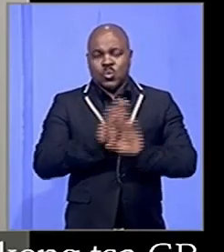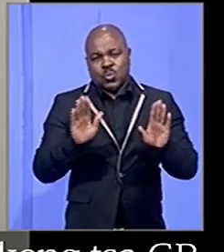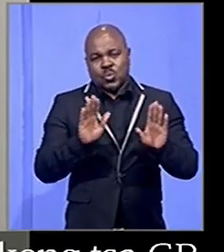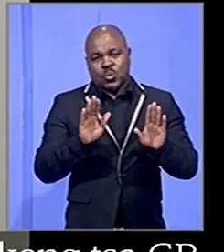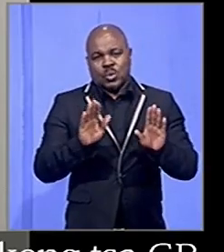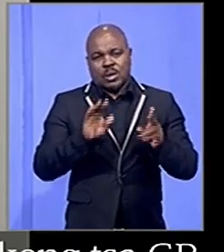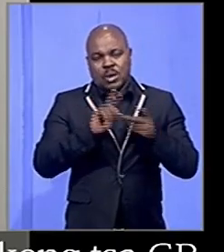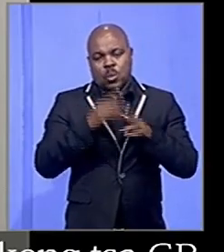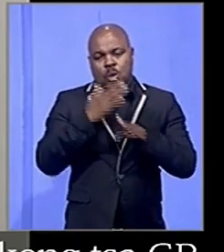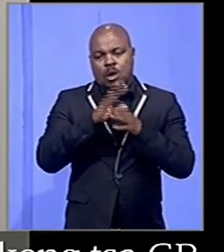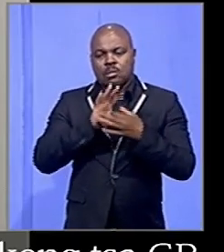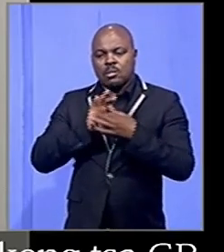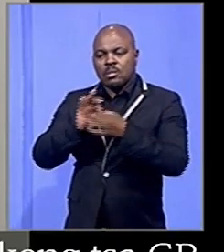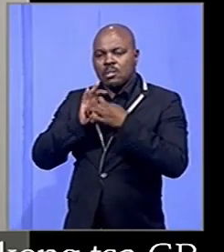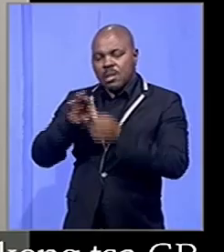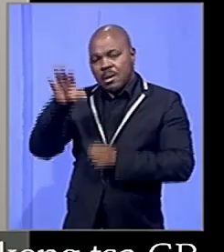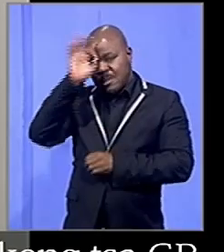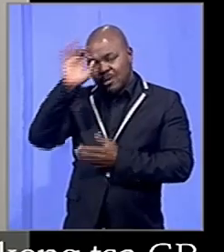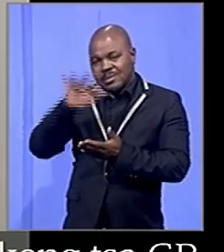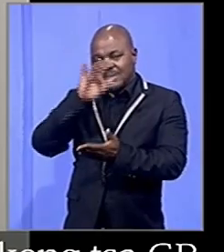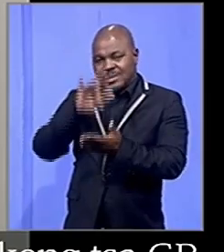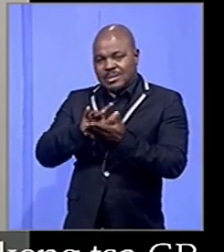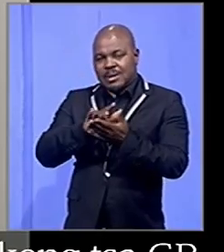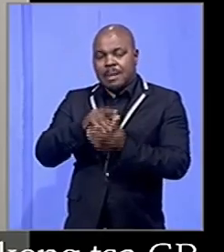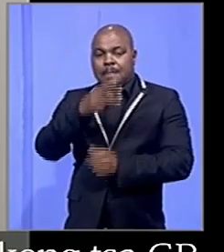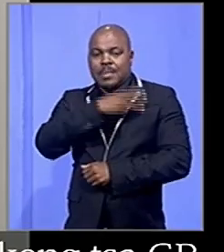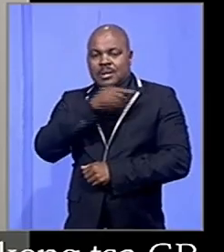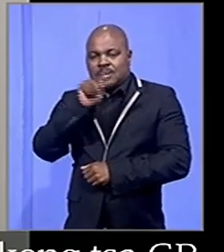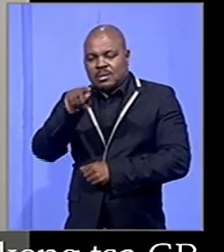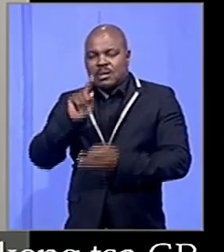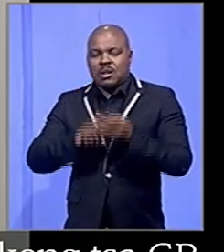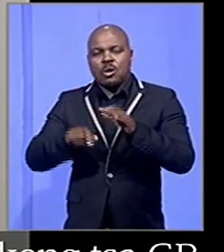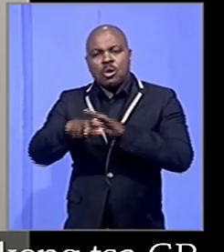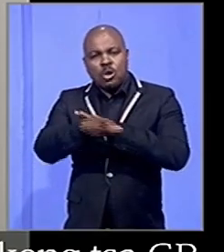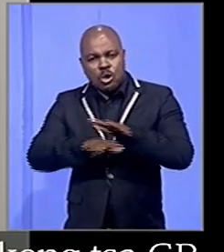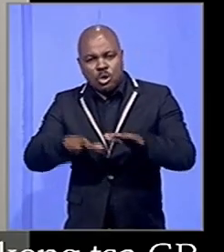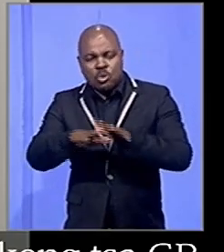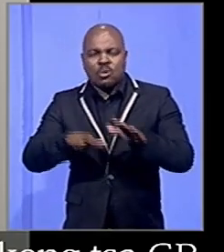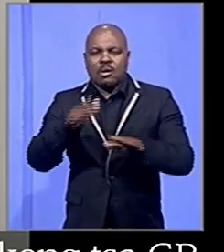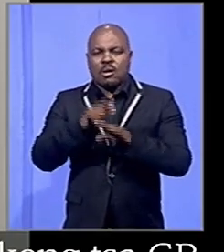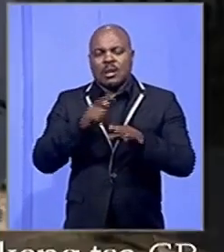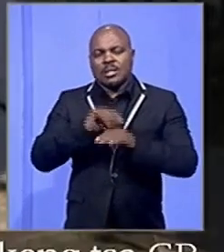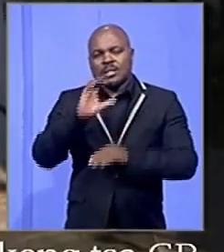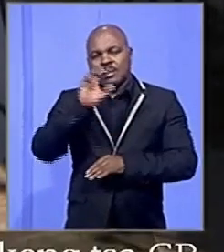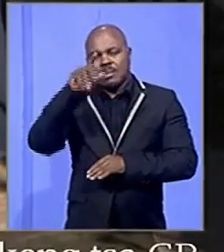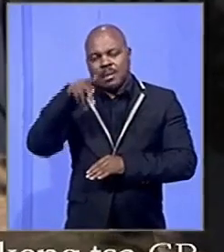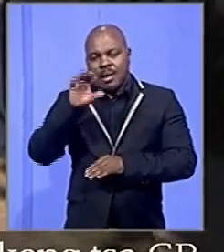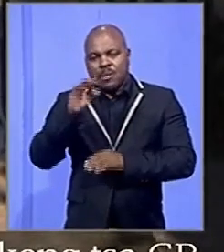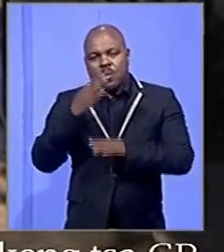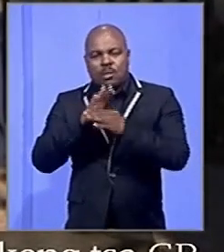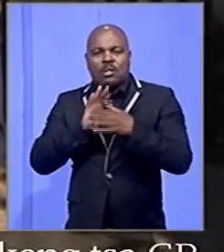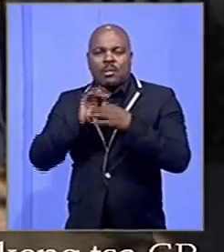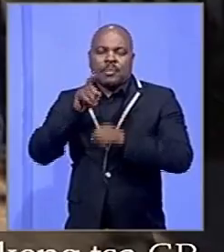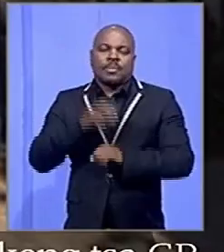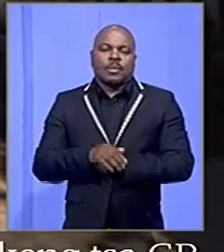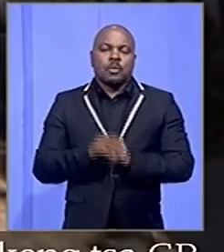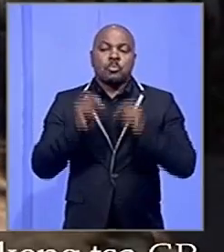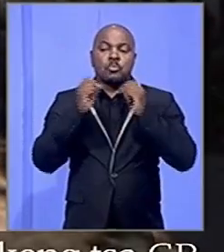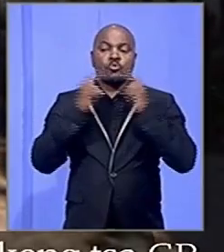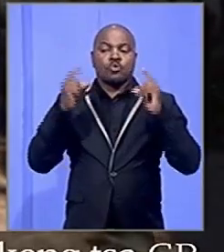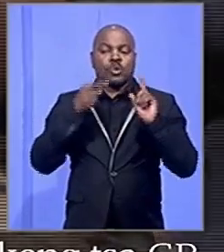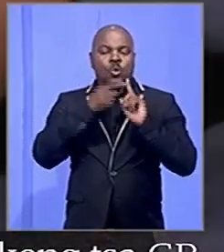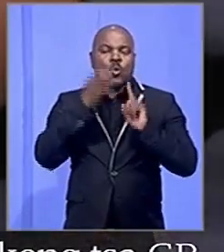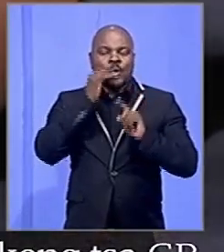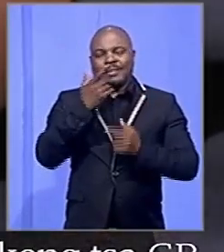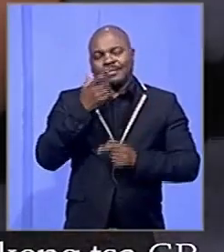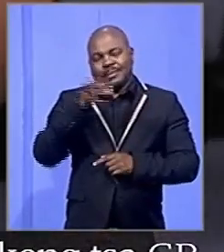work closely with the local police station sector managers as well as the local CPF. Moruti wa kereke a re mapodisa re